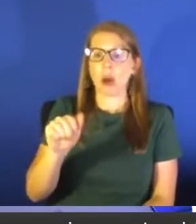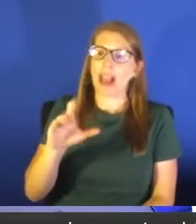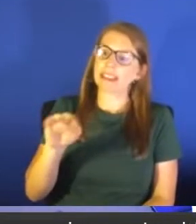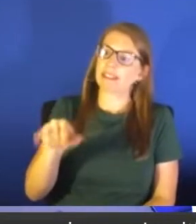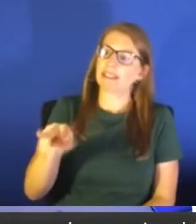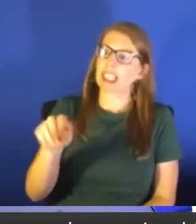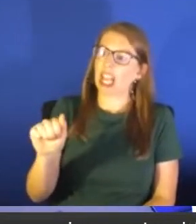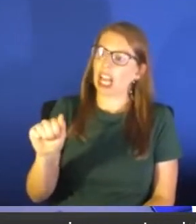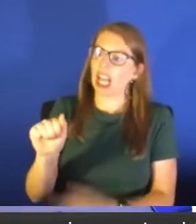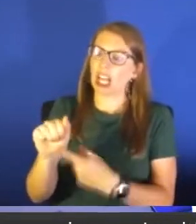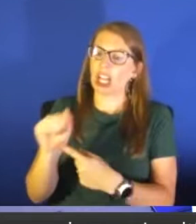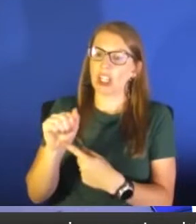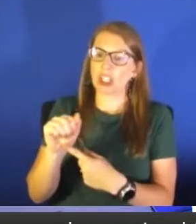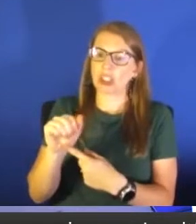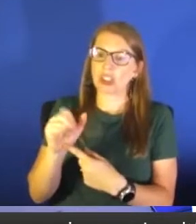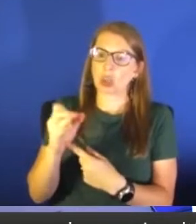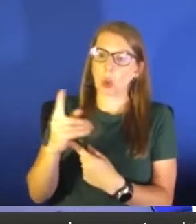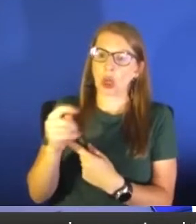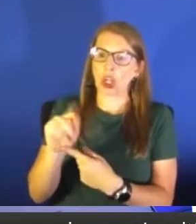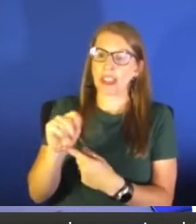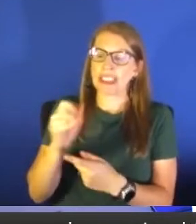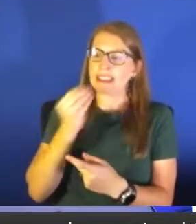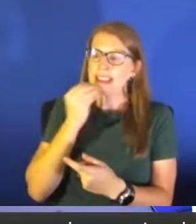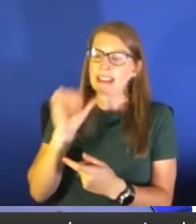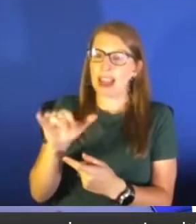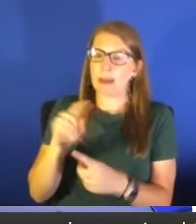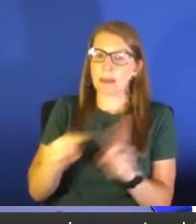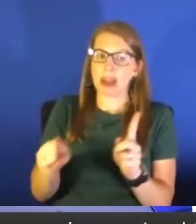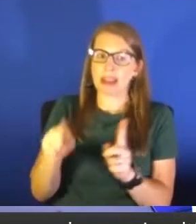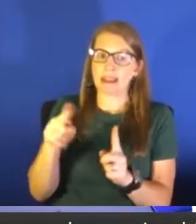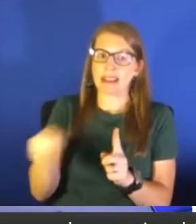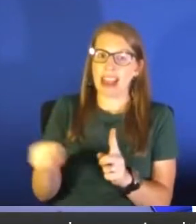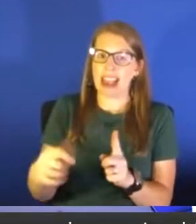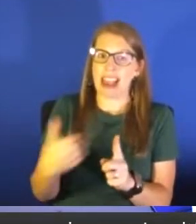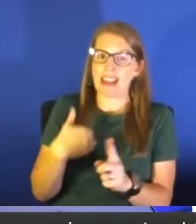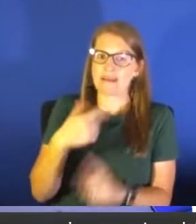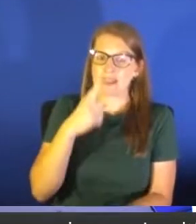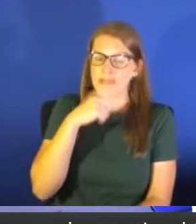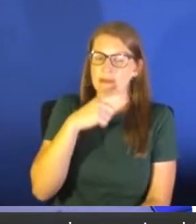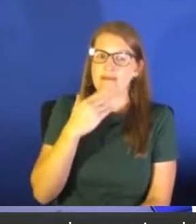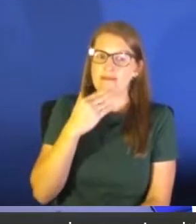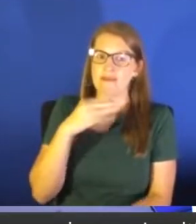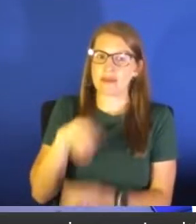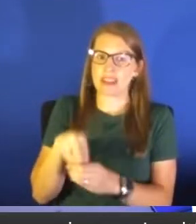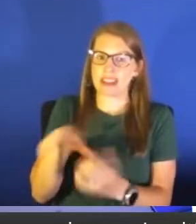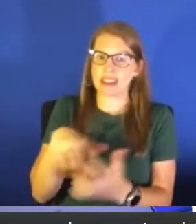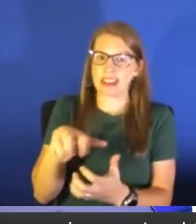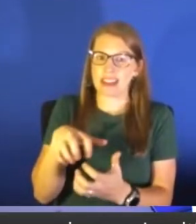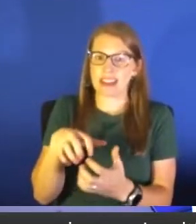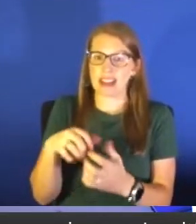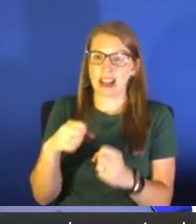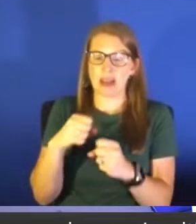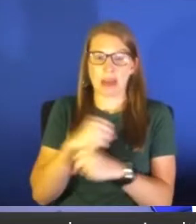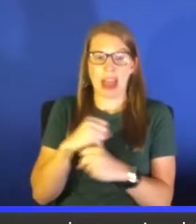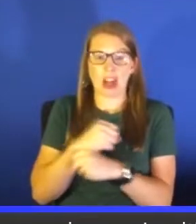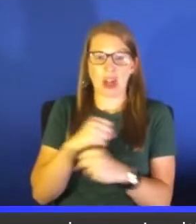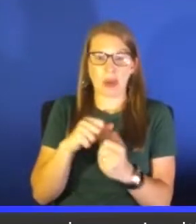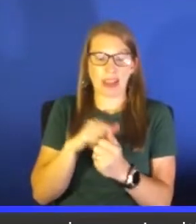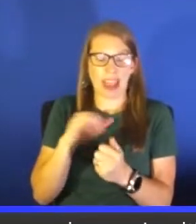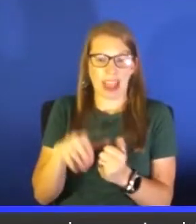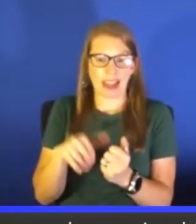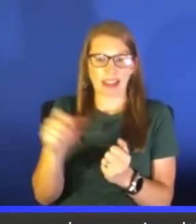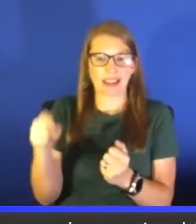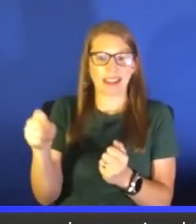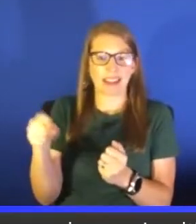some of that and that restores it, but then what if they've got the artificial sweetener in them? Is there a battle going on inside? There's probably a battle going on in